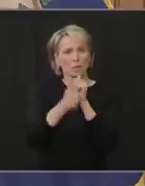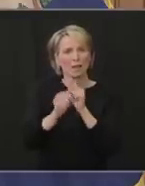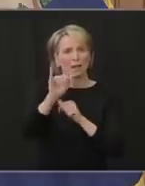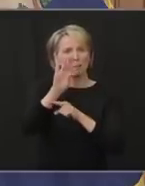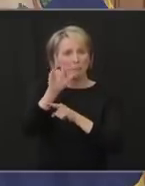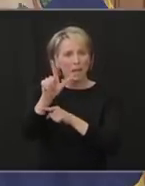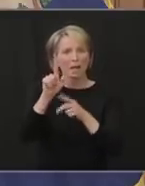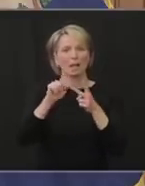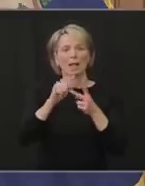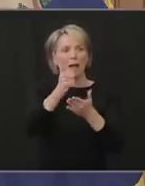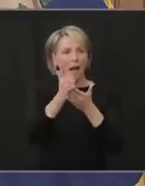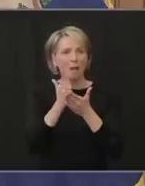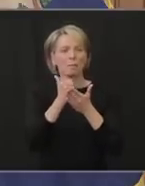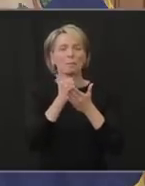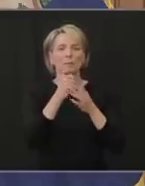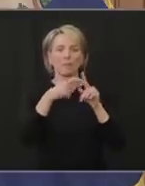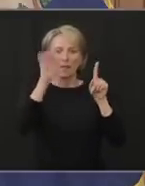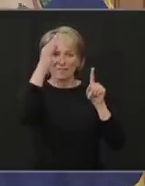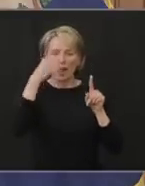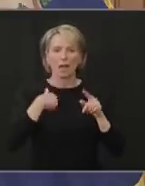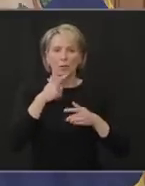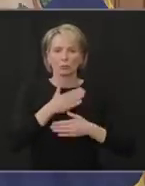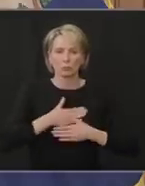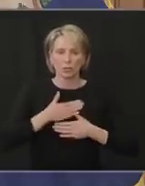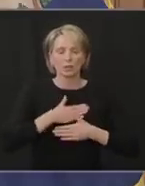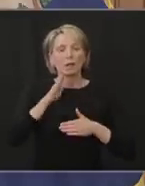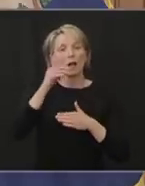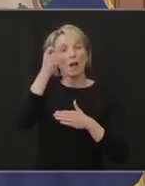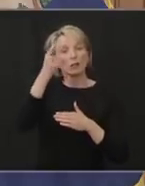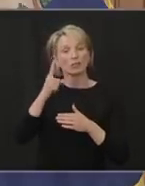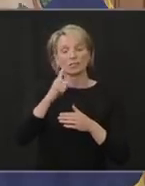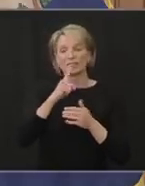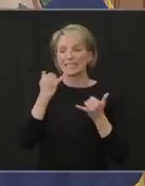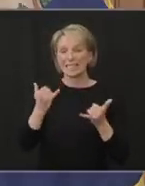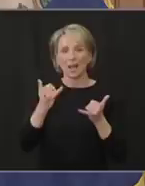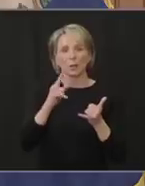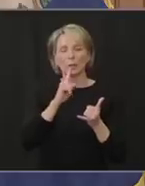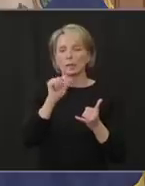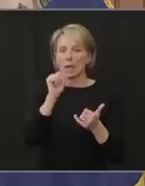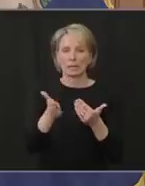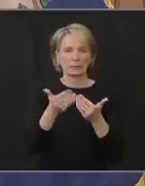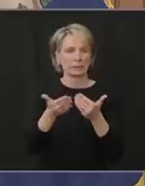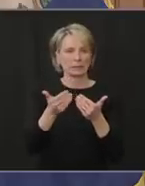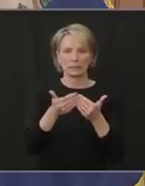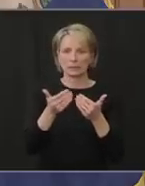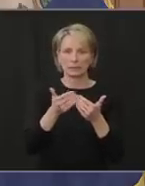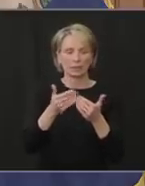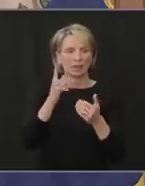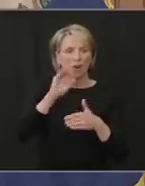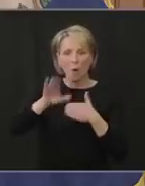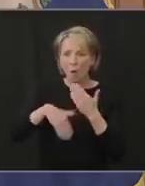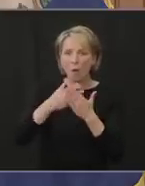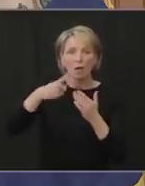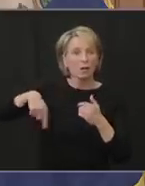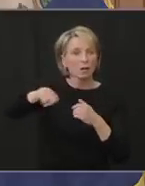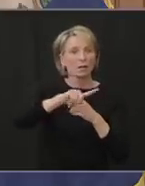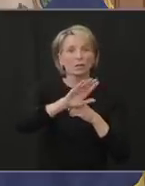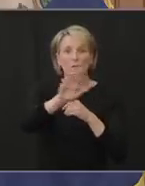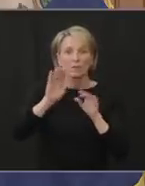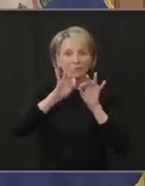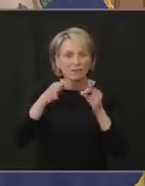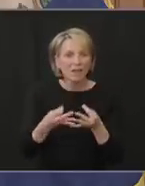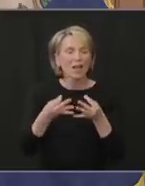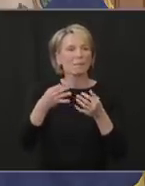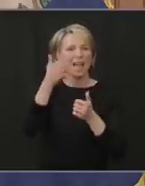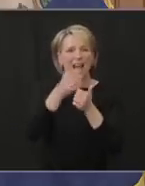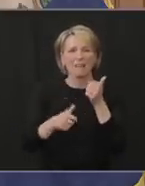be. Look, it's a tough situation for each and every one of your families. Everybody's